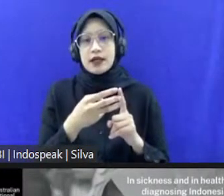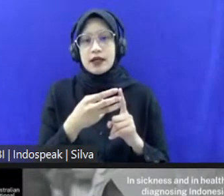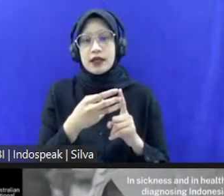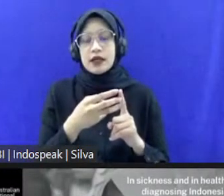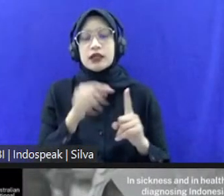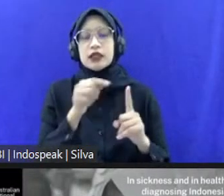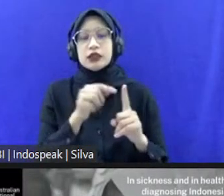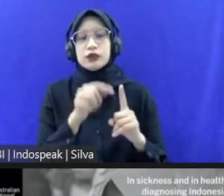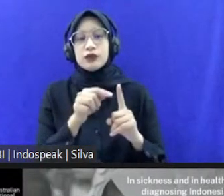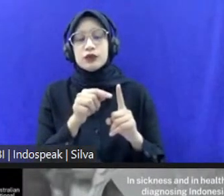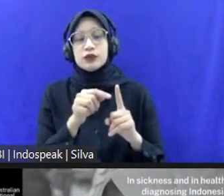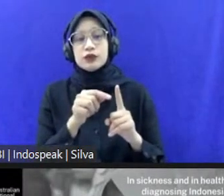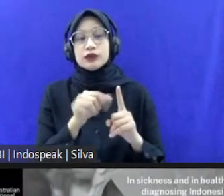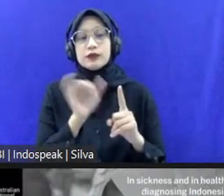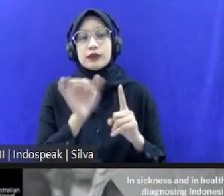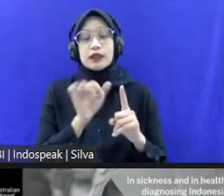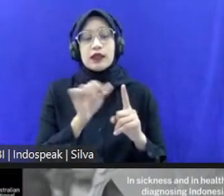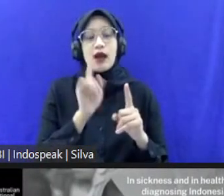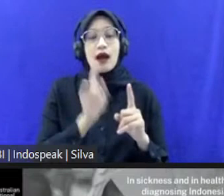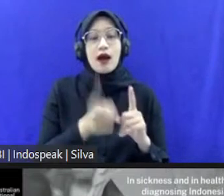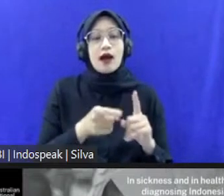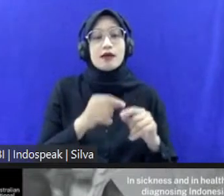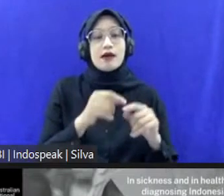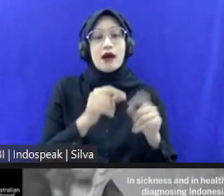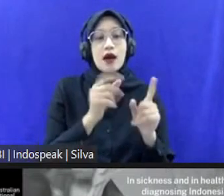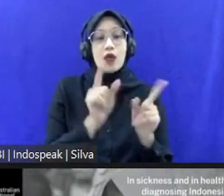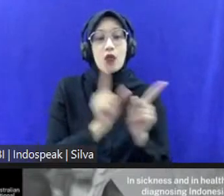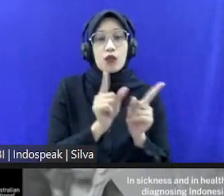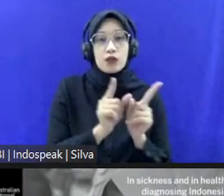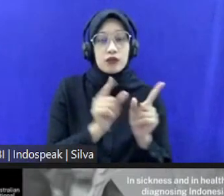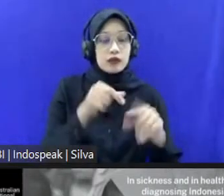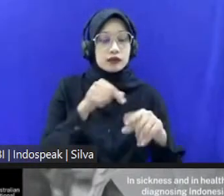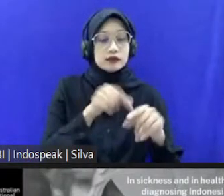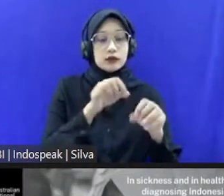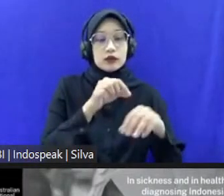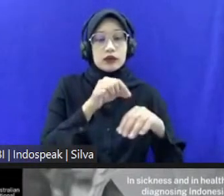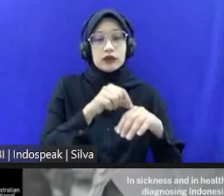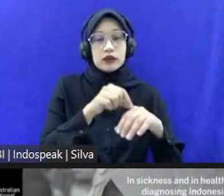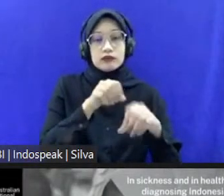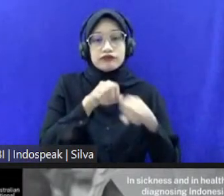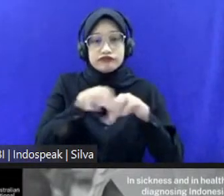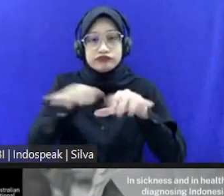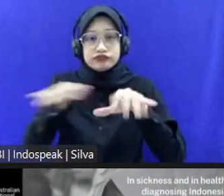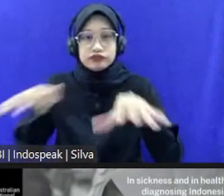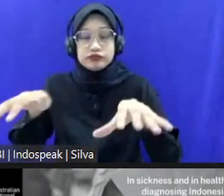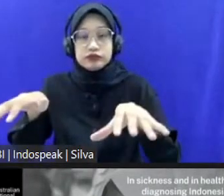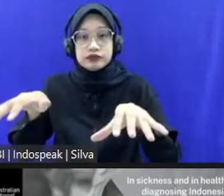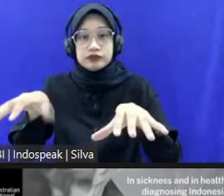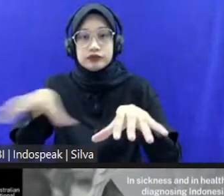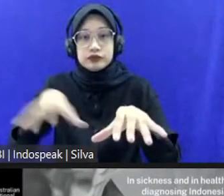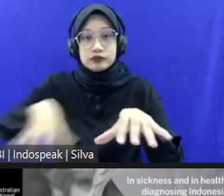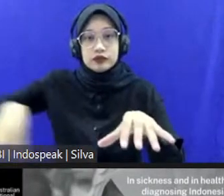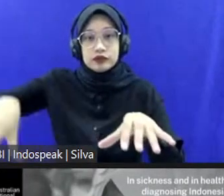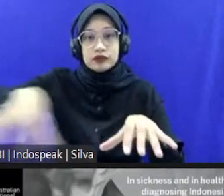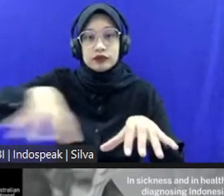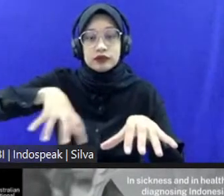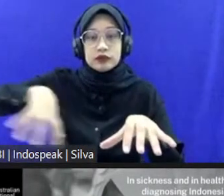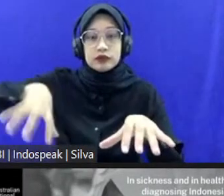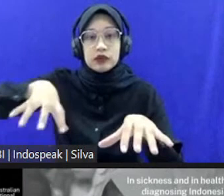environment. Do we have to worry about the issue of invasive species on this case? Thank